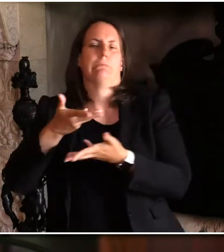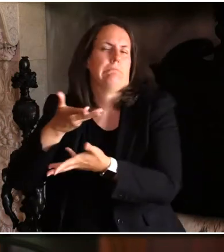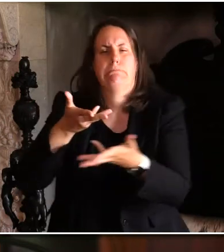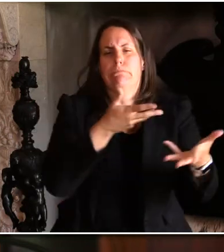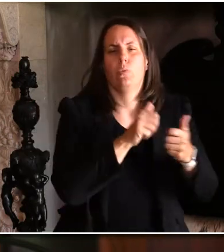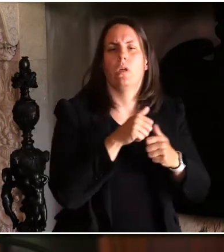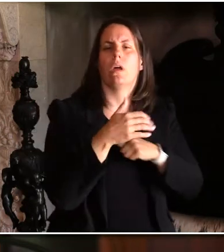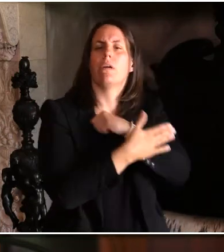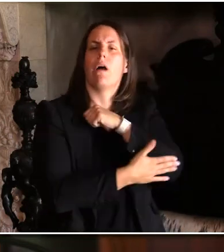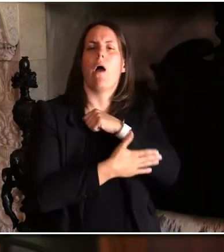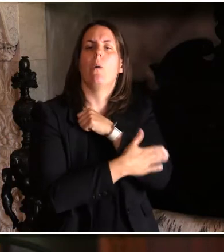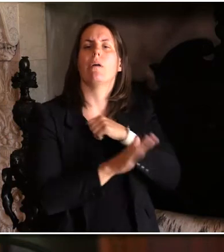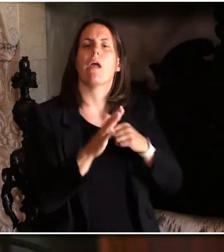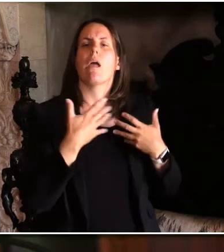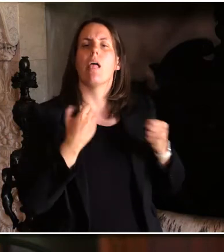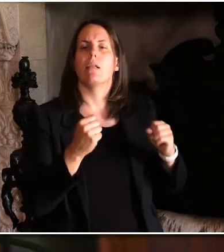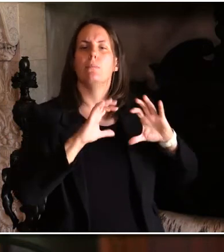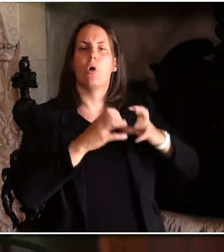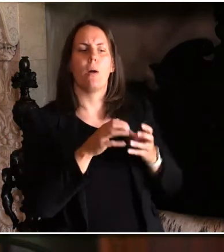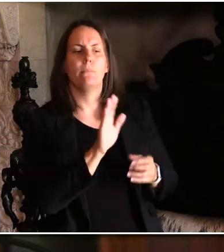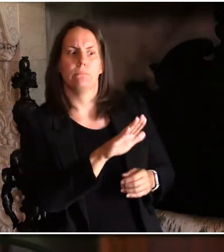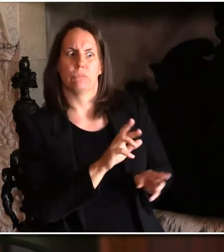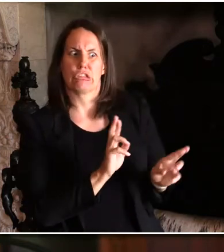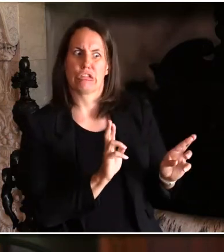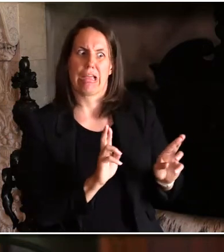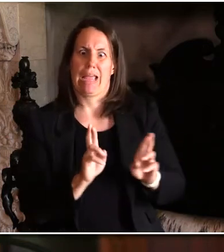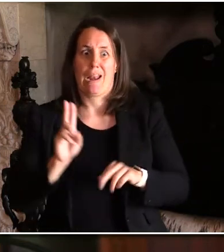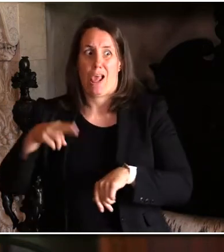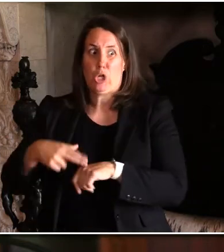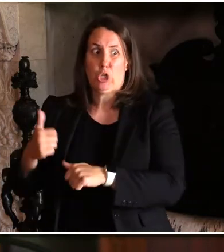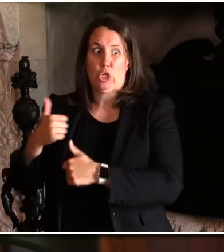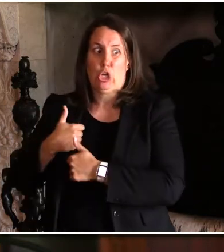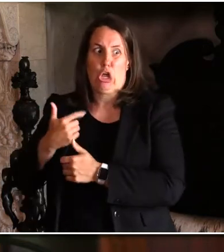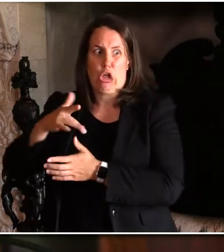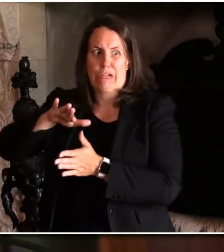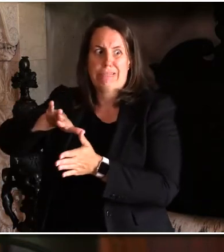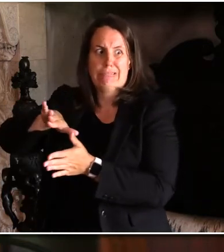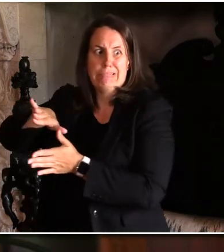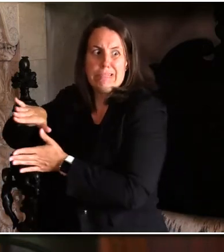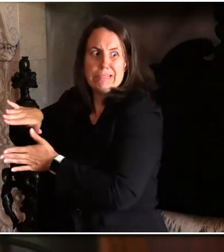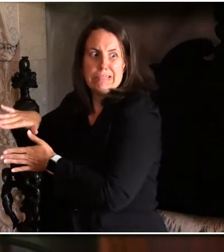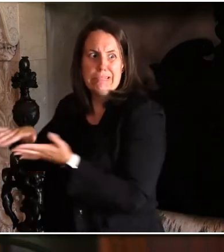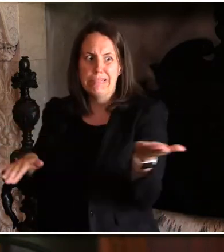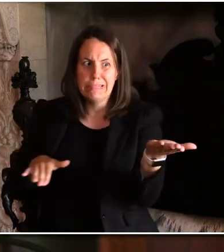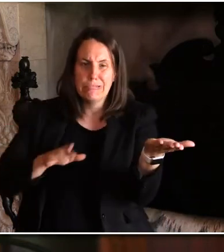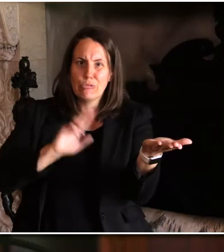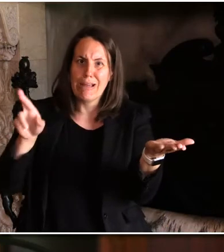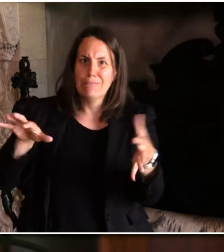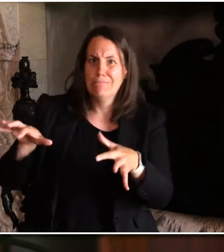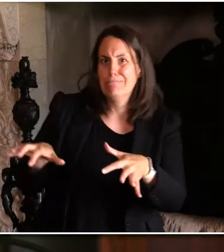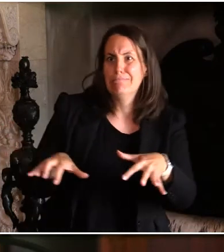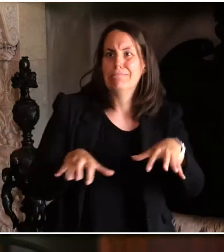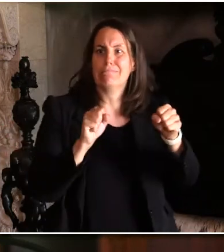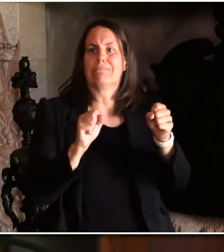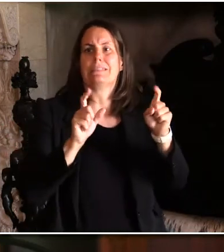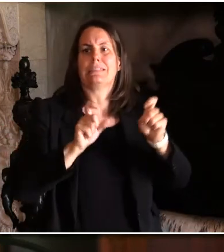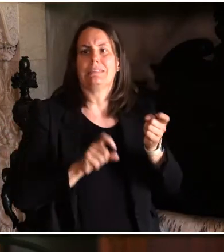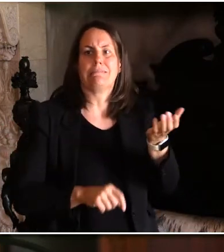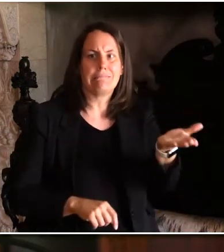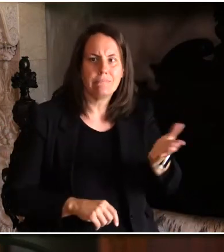testing moving into the fall. We have provided, as part of our CARES Act dollars, planning money